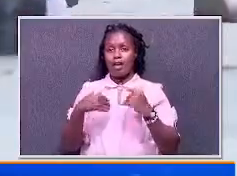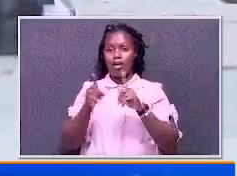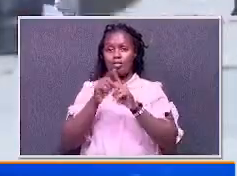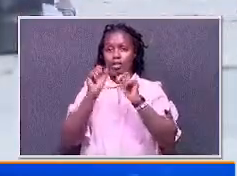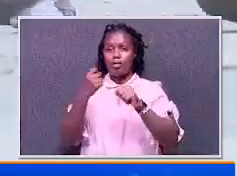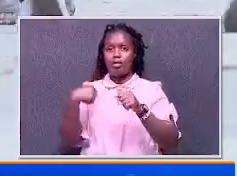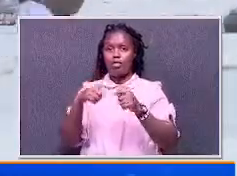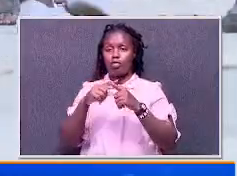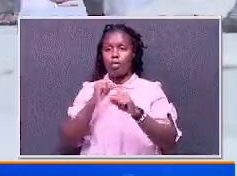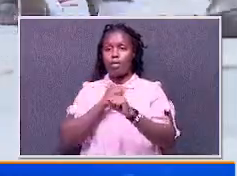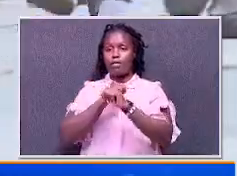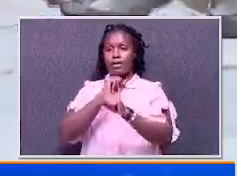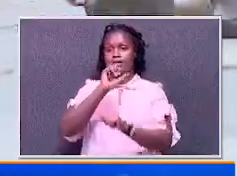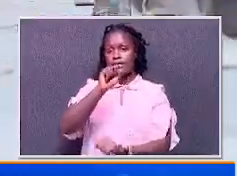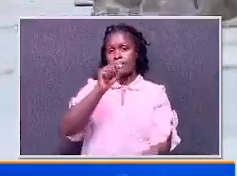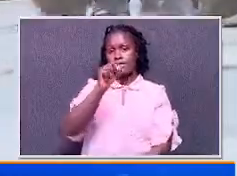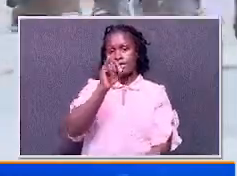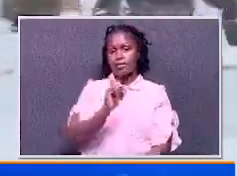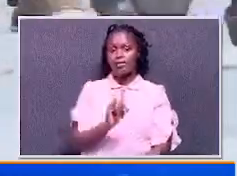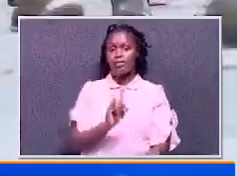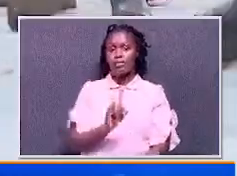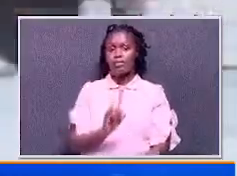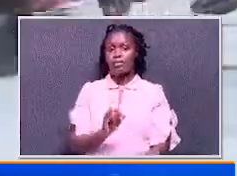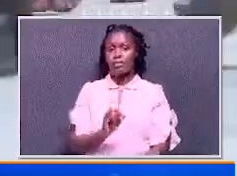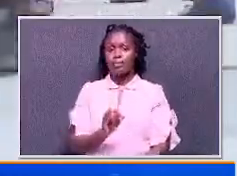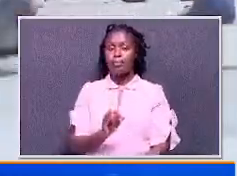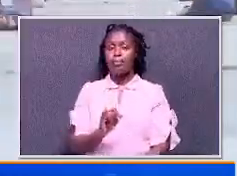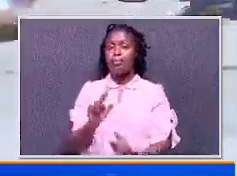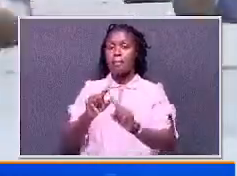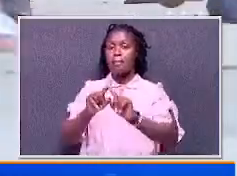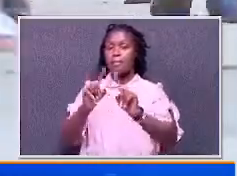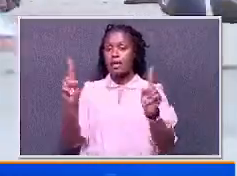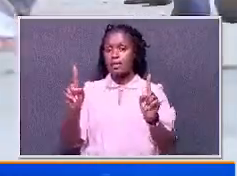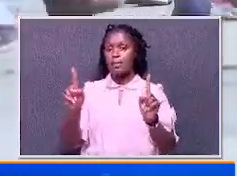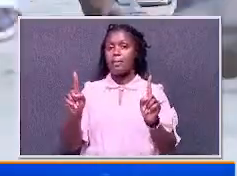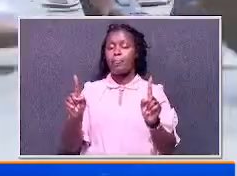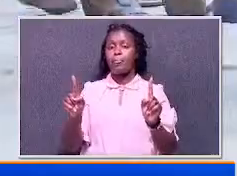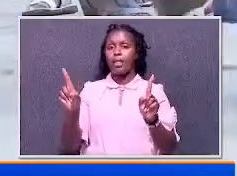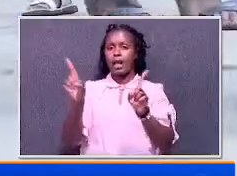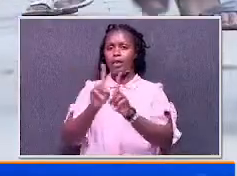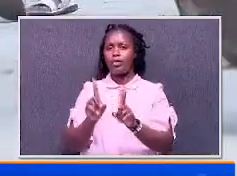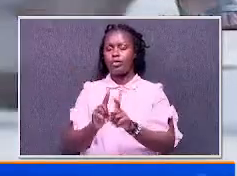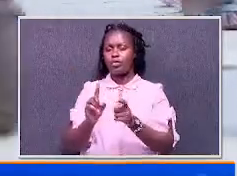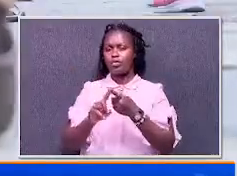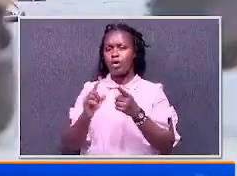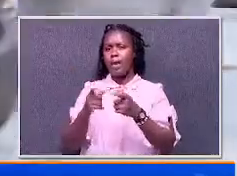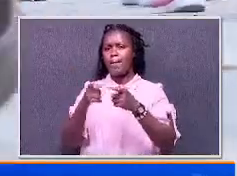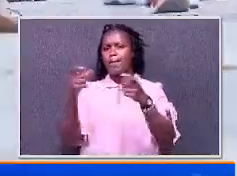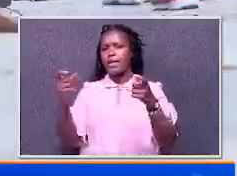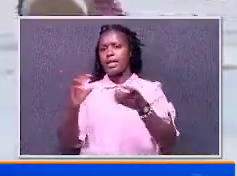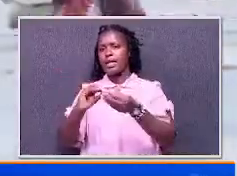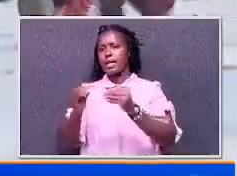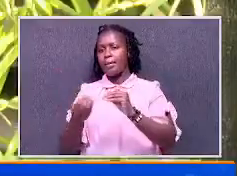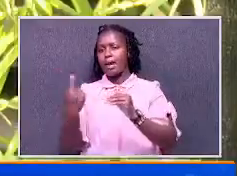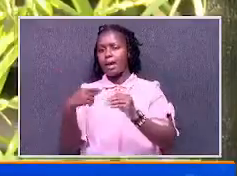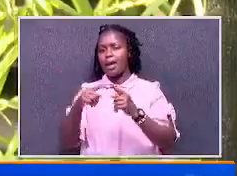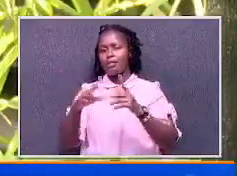to prevent sexually transmitted diseases. However, a very negligible number have considered